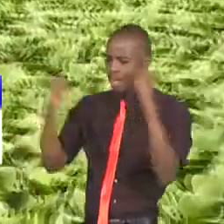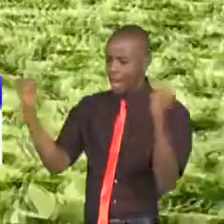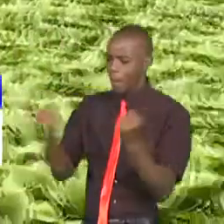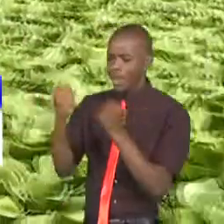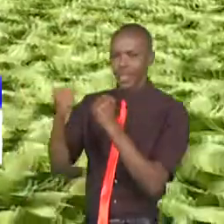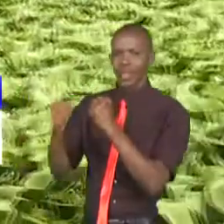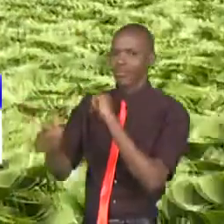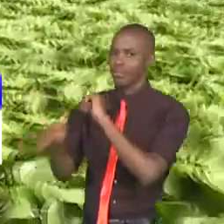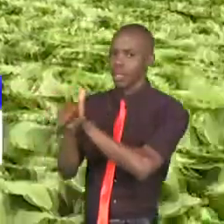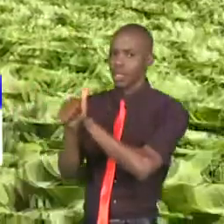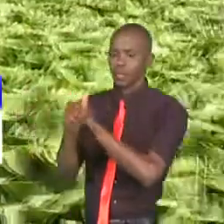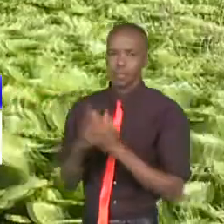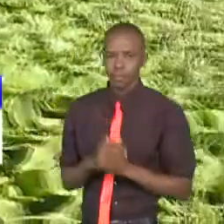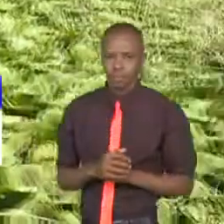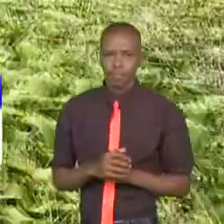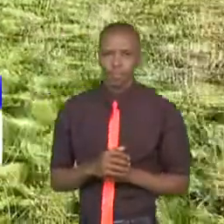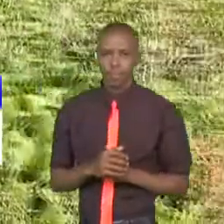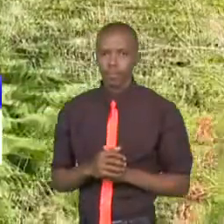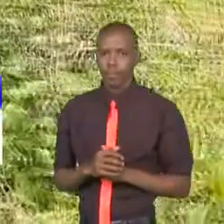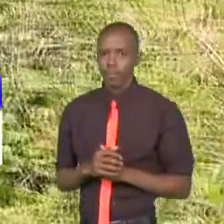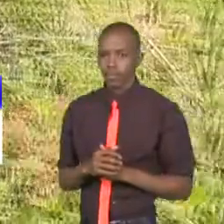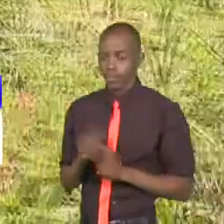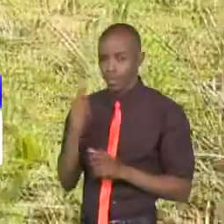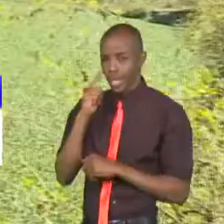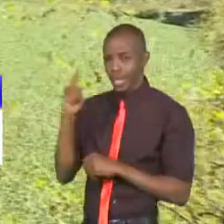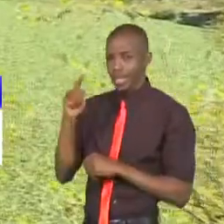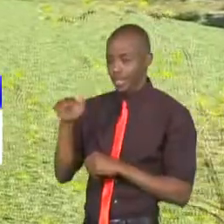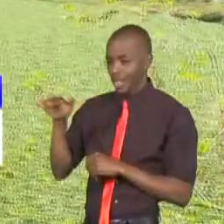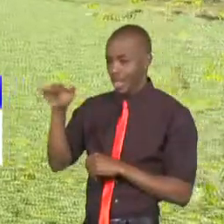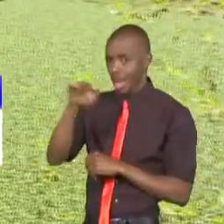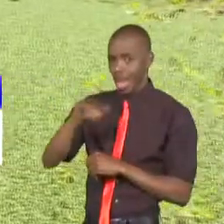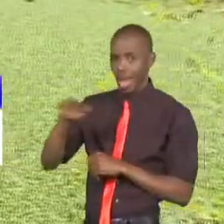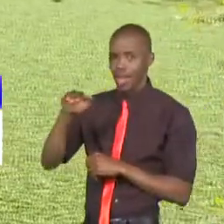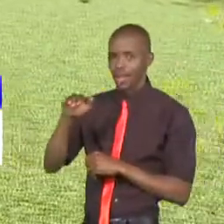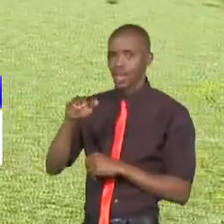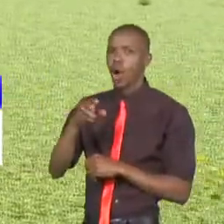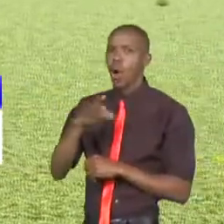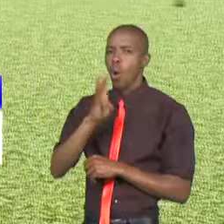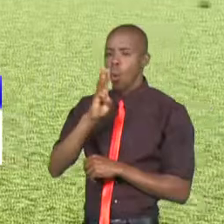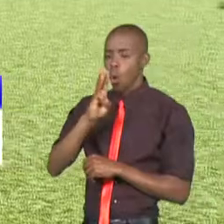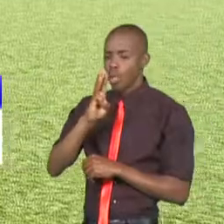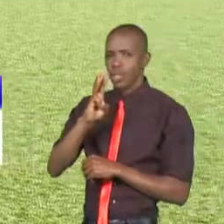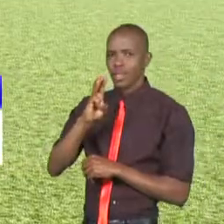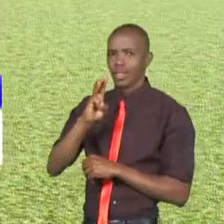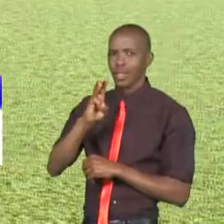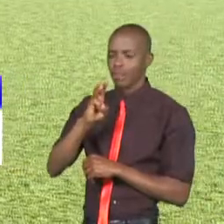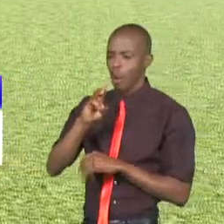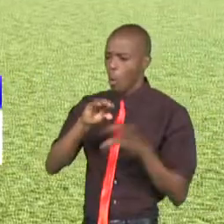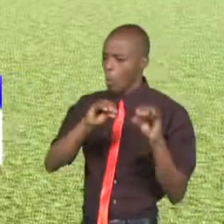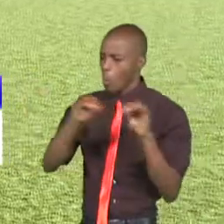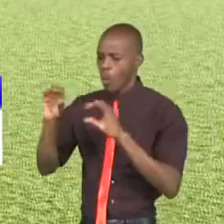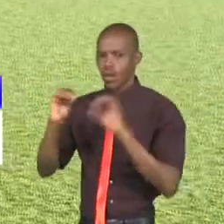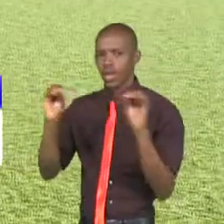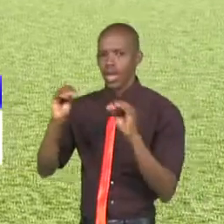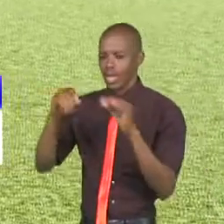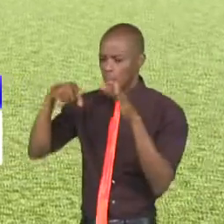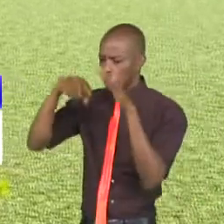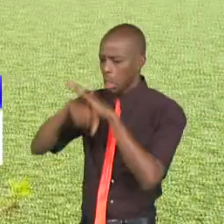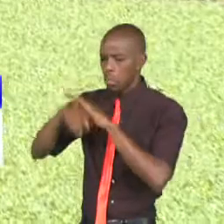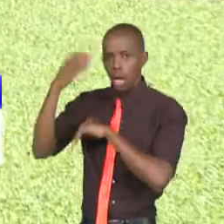now. Under this hyacinth is an ocean of ever-cold stagnant water of unknown